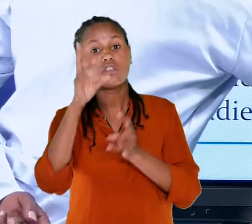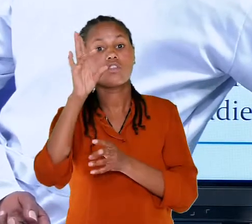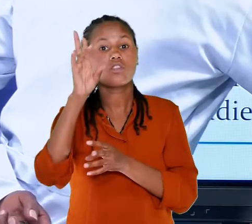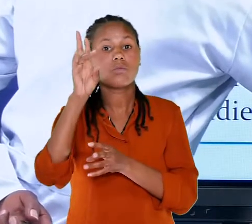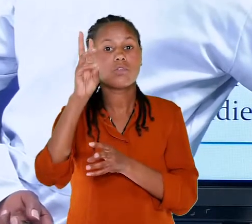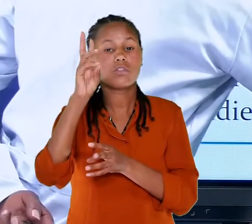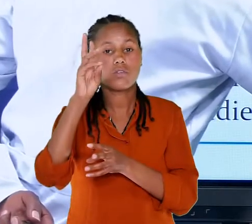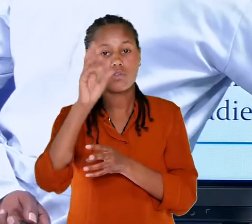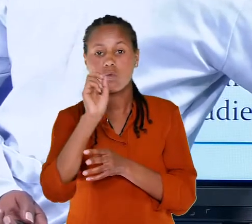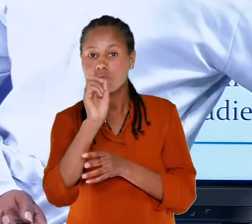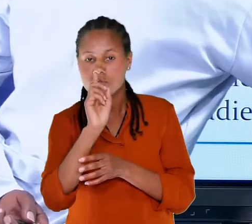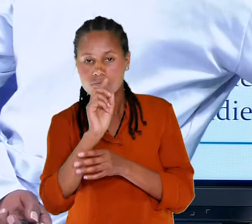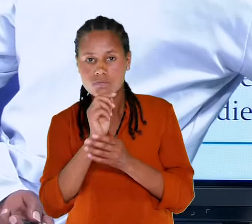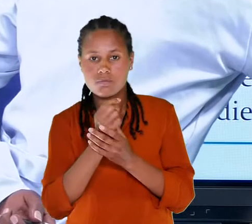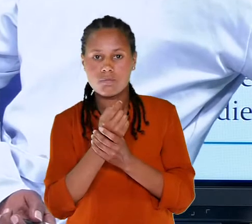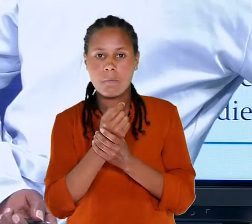and